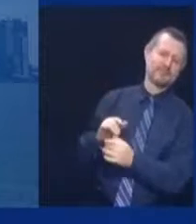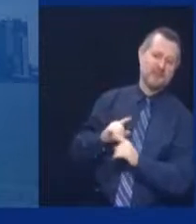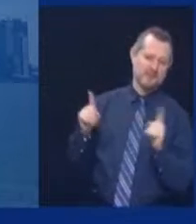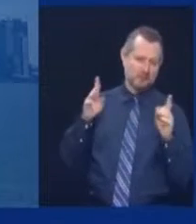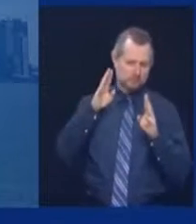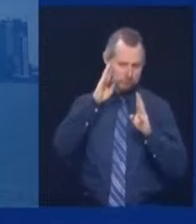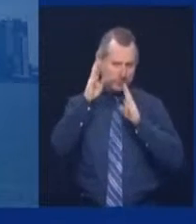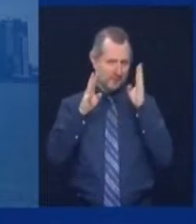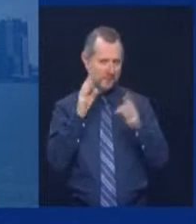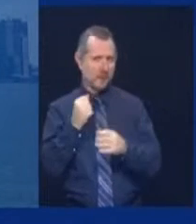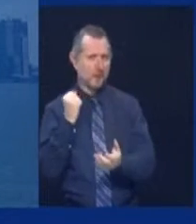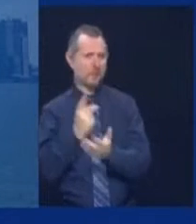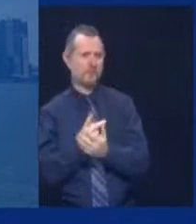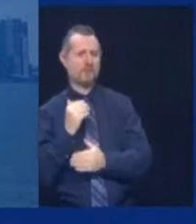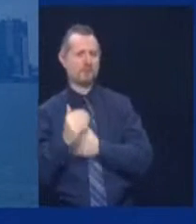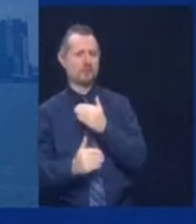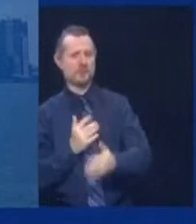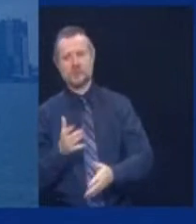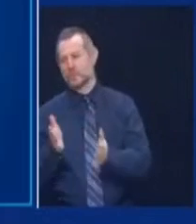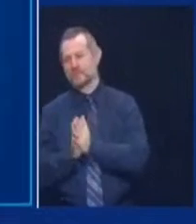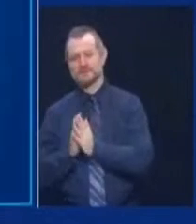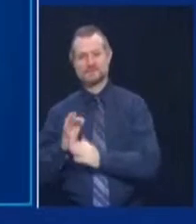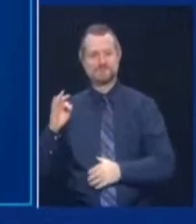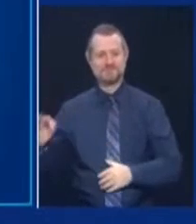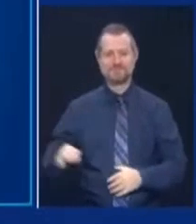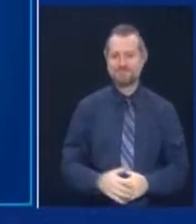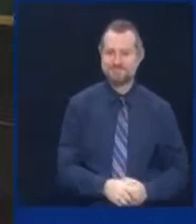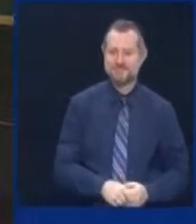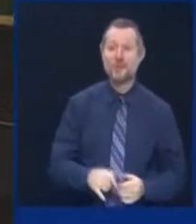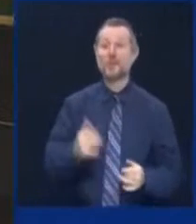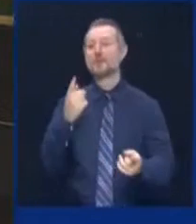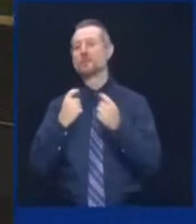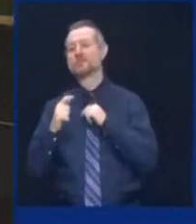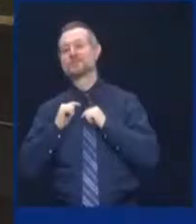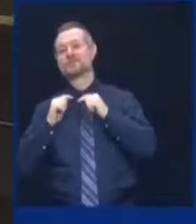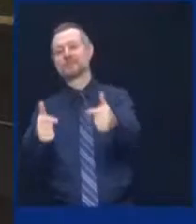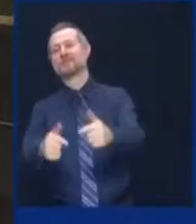outcome to that waiver request. Questions?